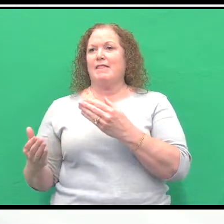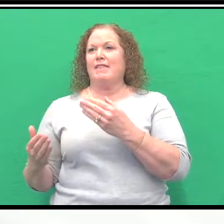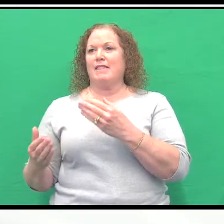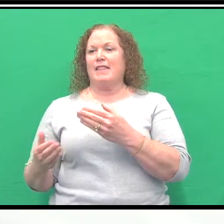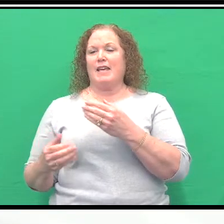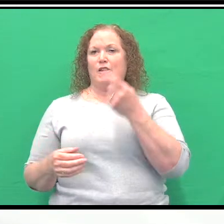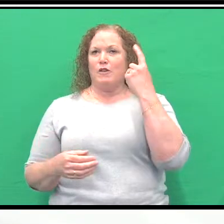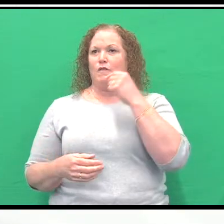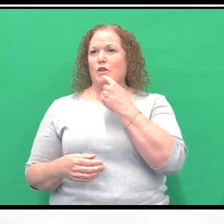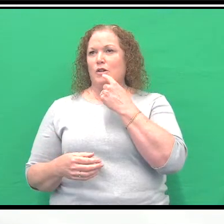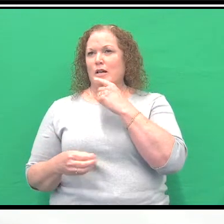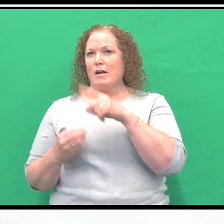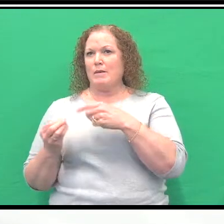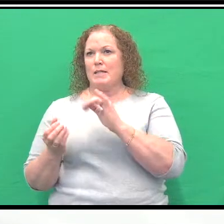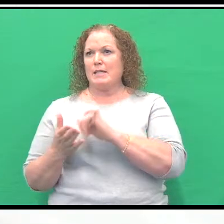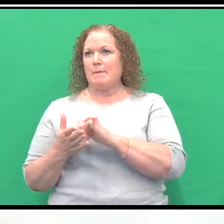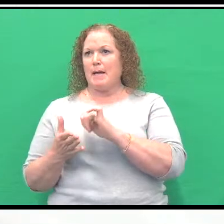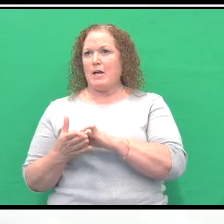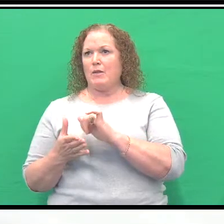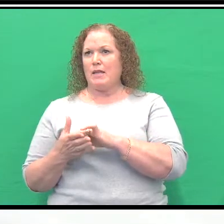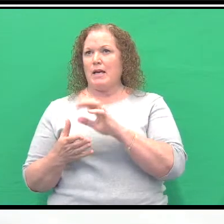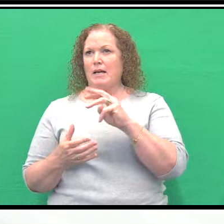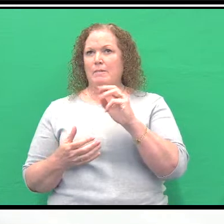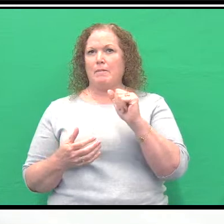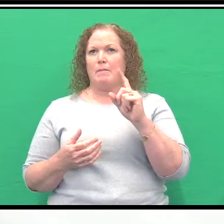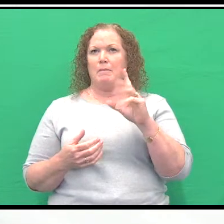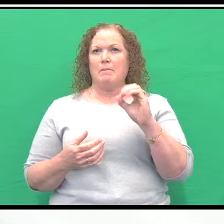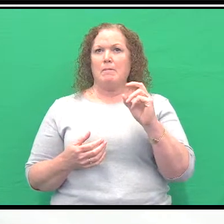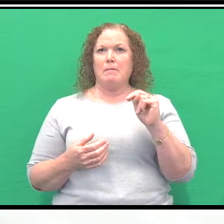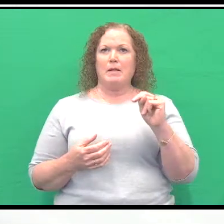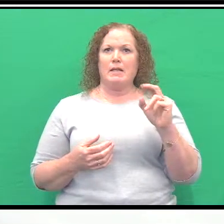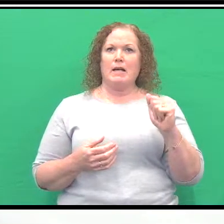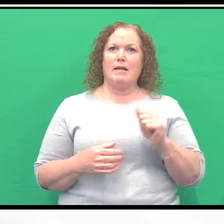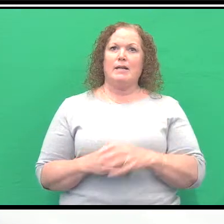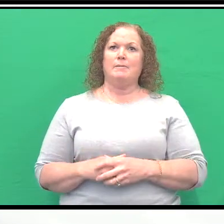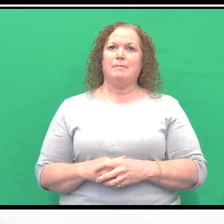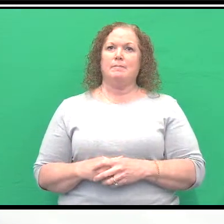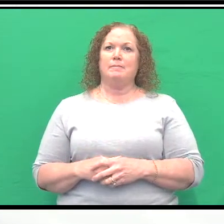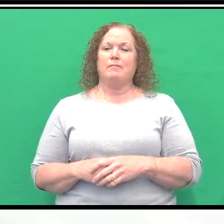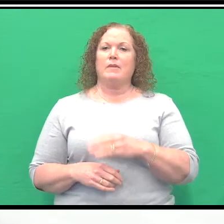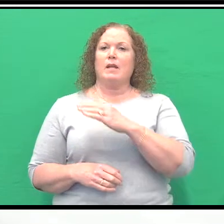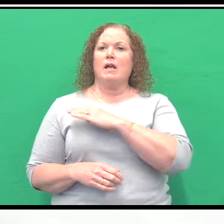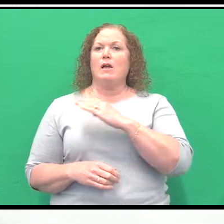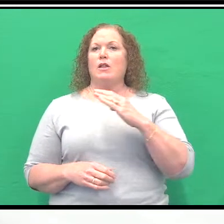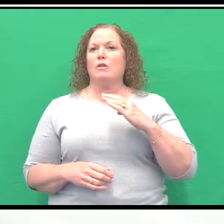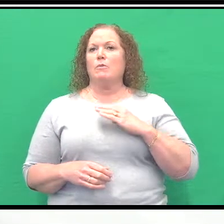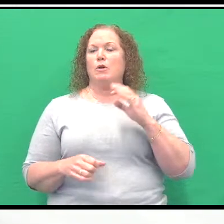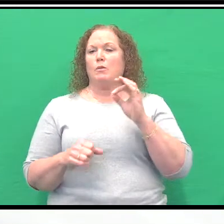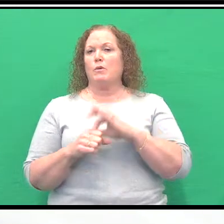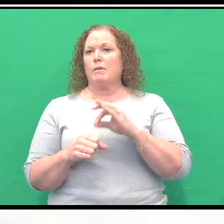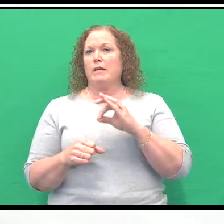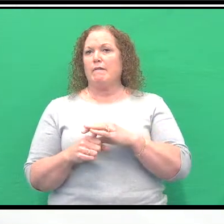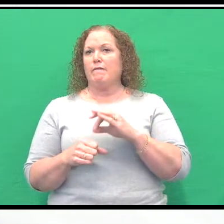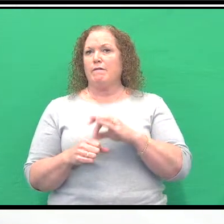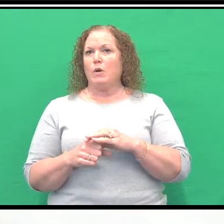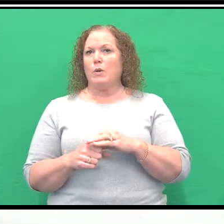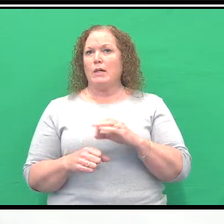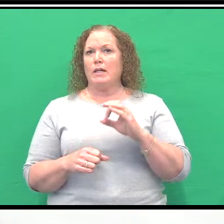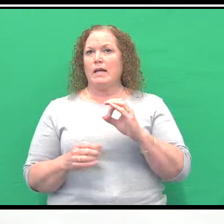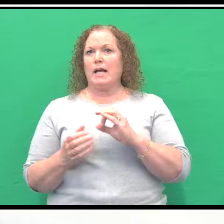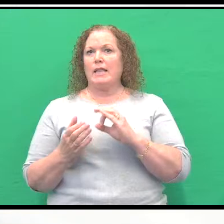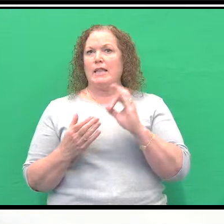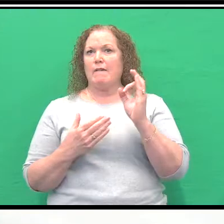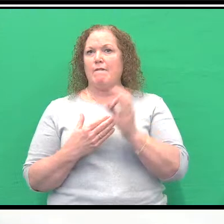discussing our trustee area redistricting. The board will be voting at the February 22nd